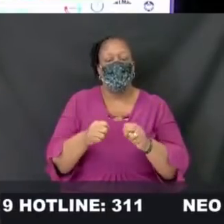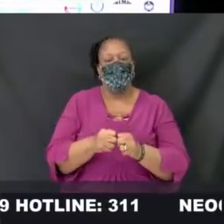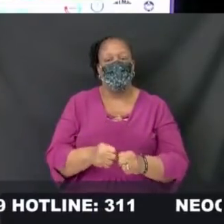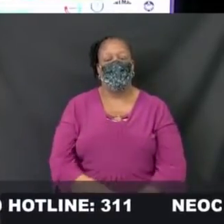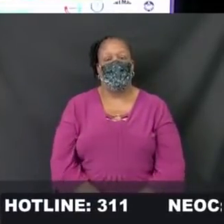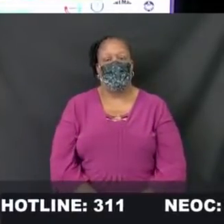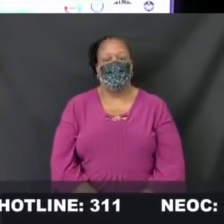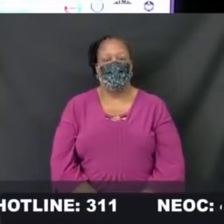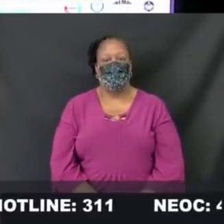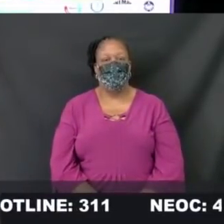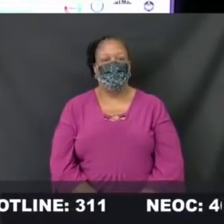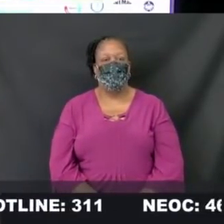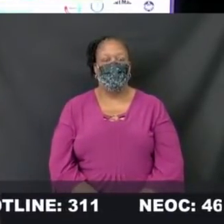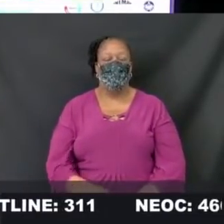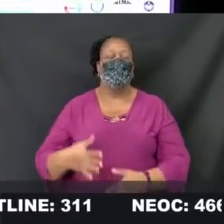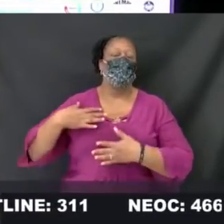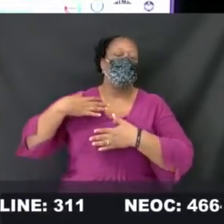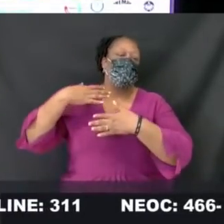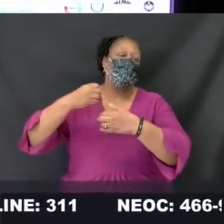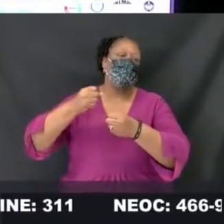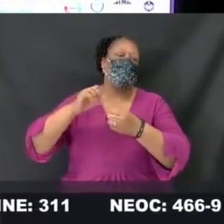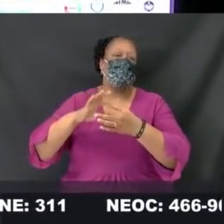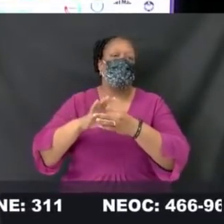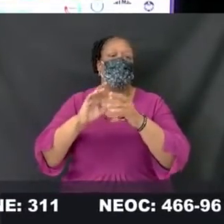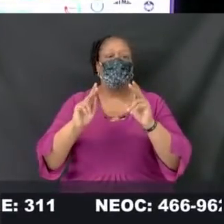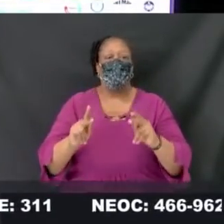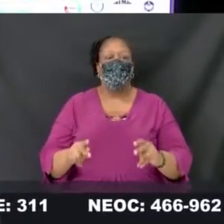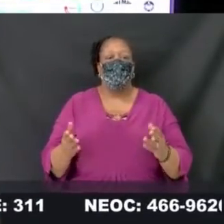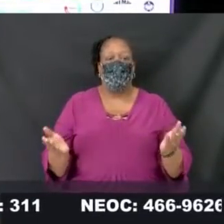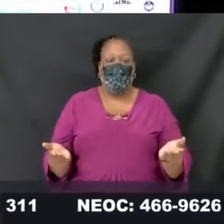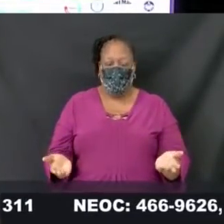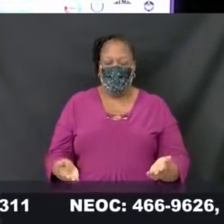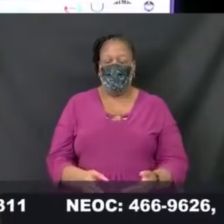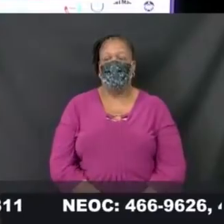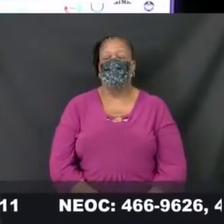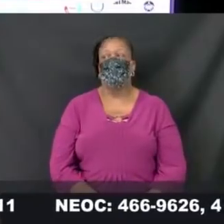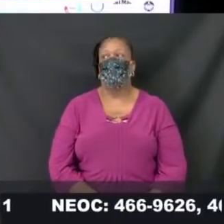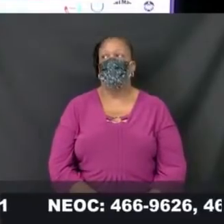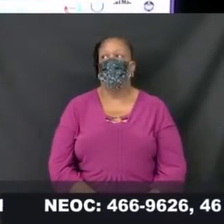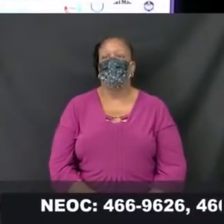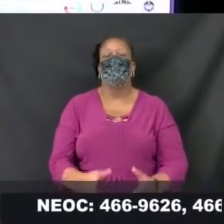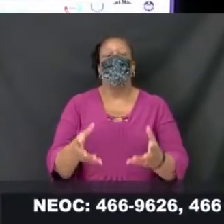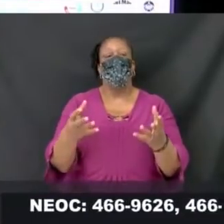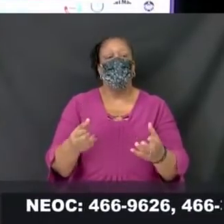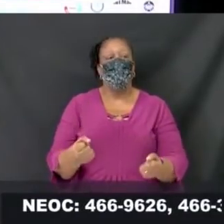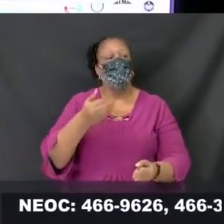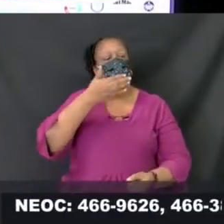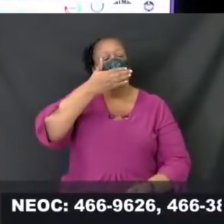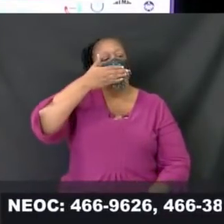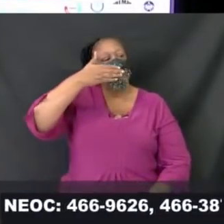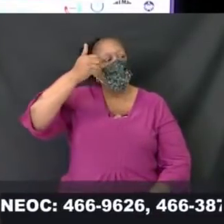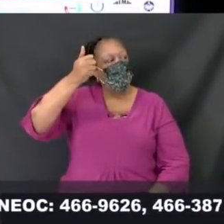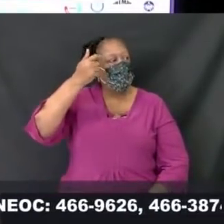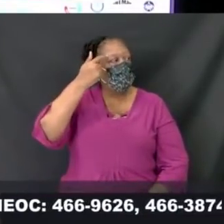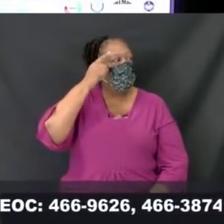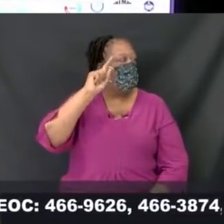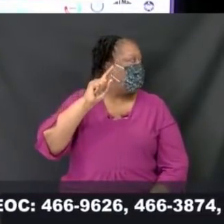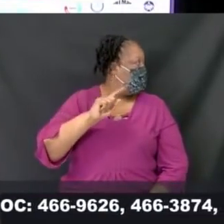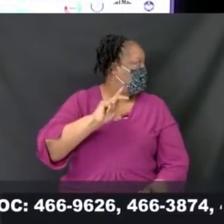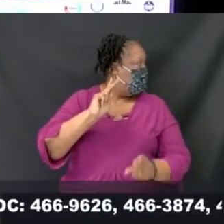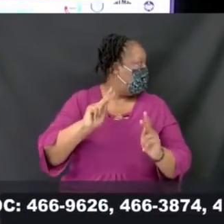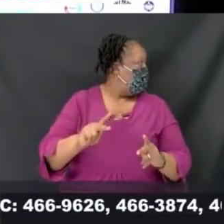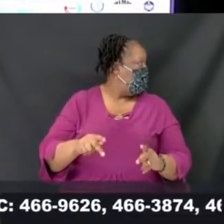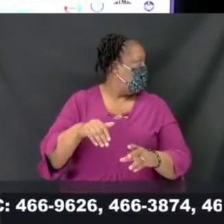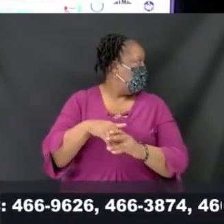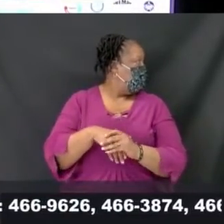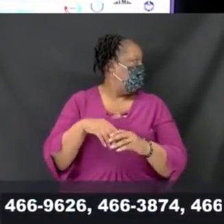population, and whatever else is attached to that. We want the best for the Federation. And so hours are spent,